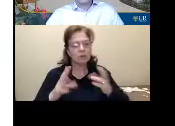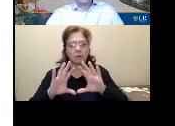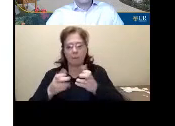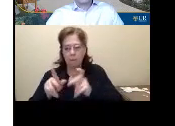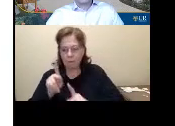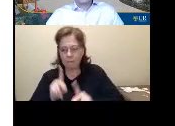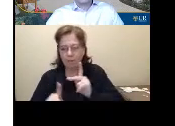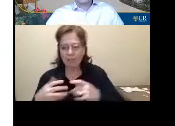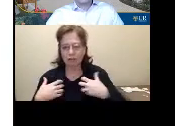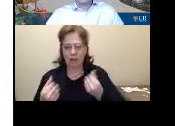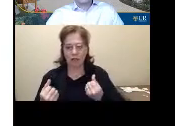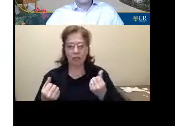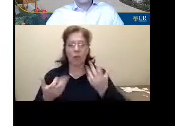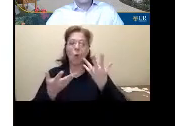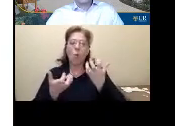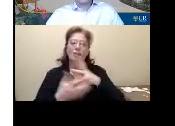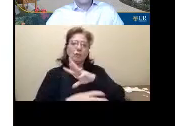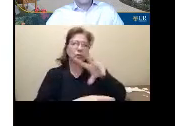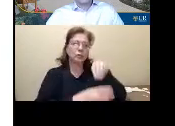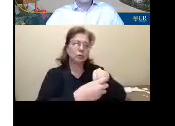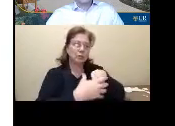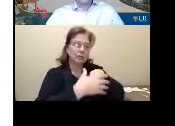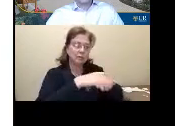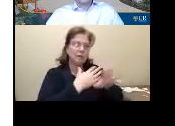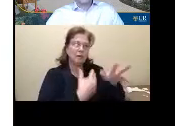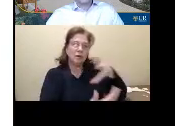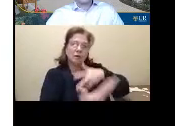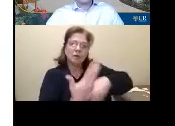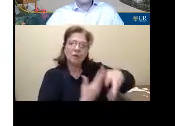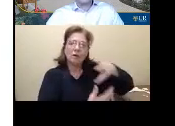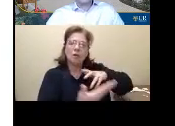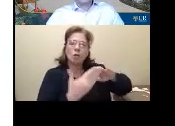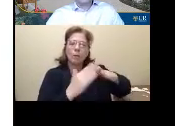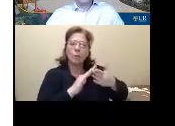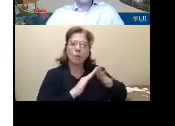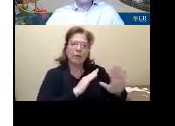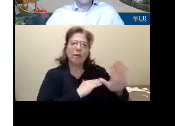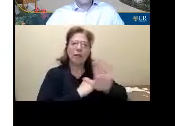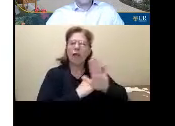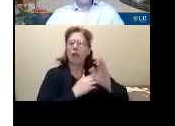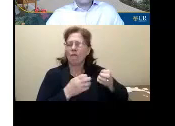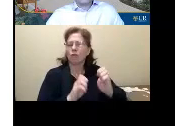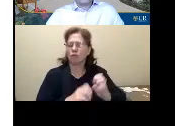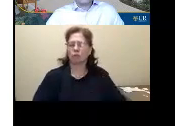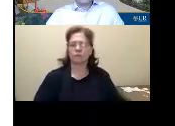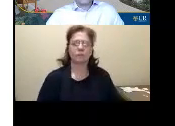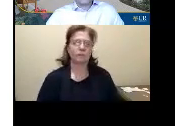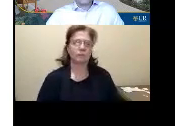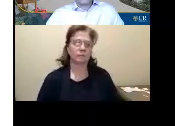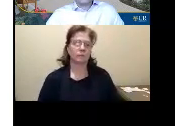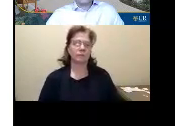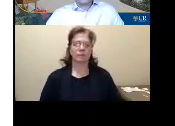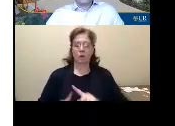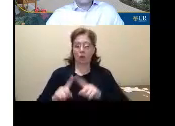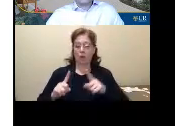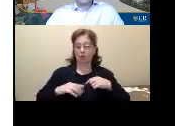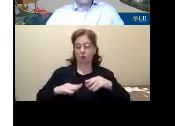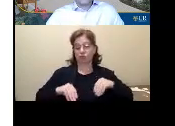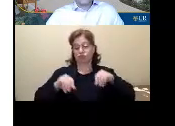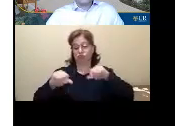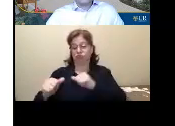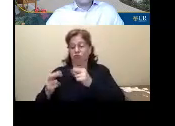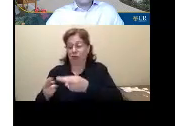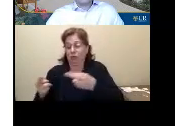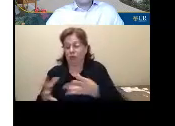really integrate into the community's approach to population health with our efforts. We've also put a lot of resources into our program. We built